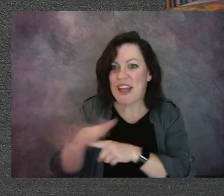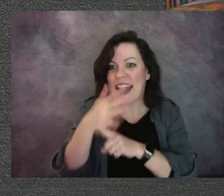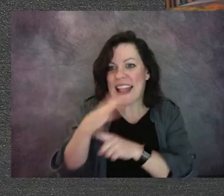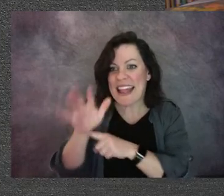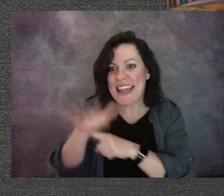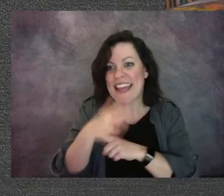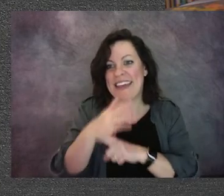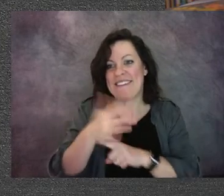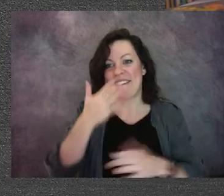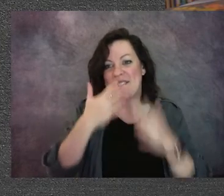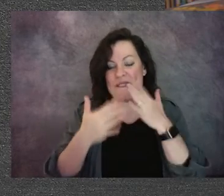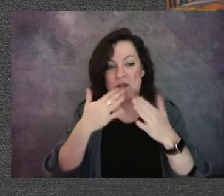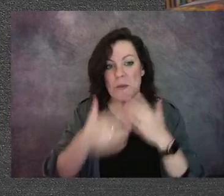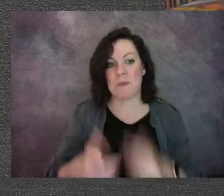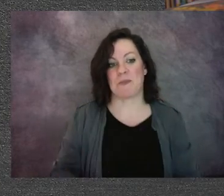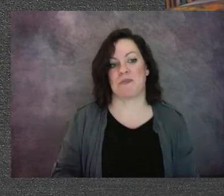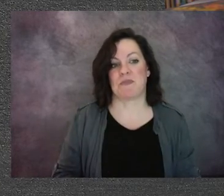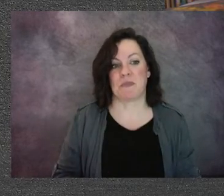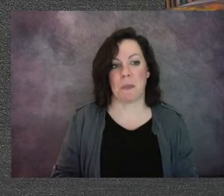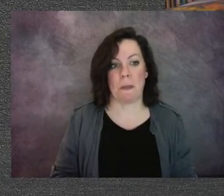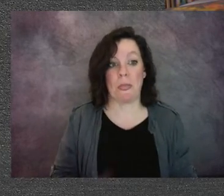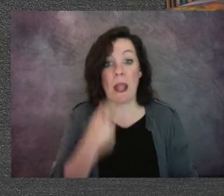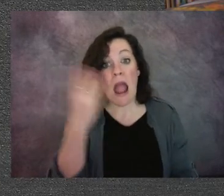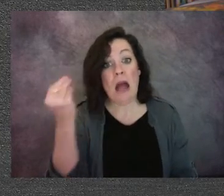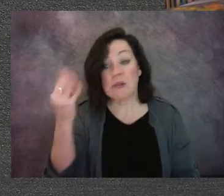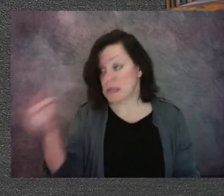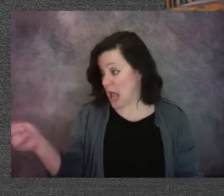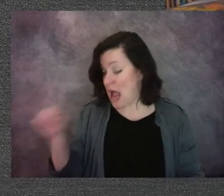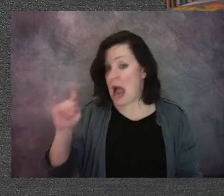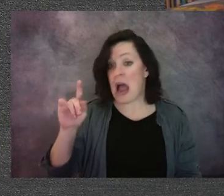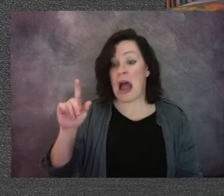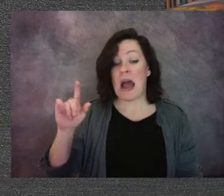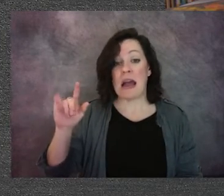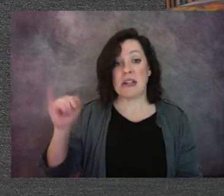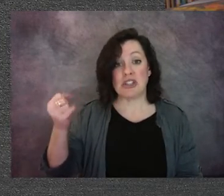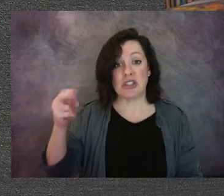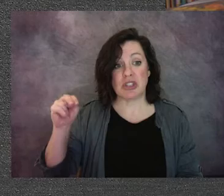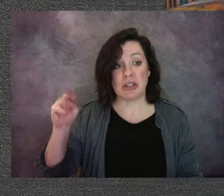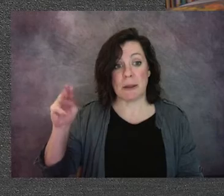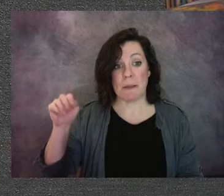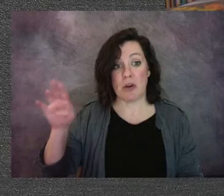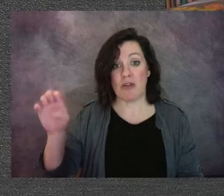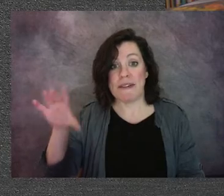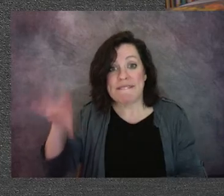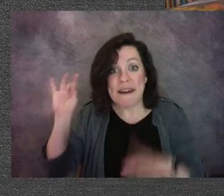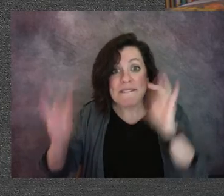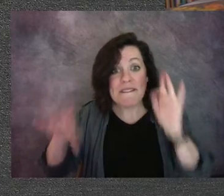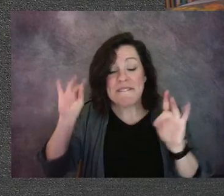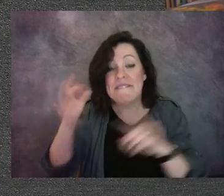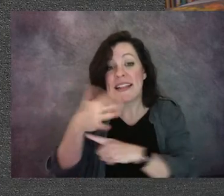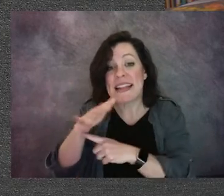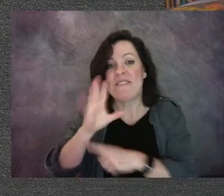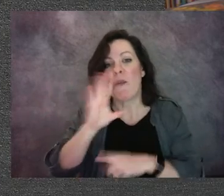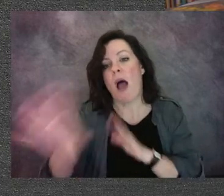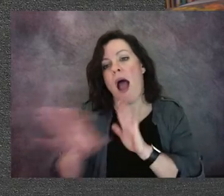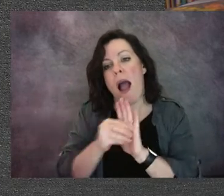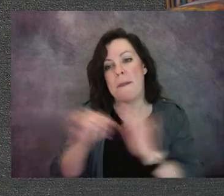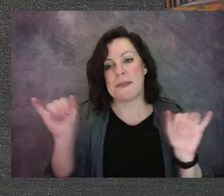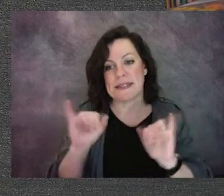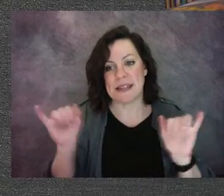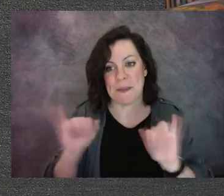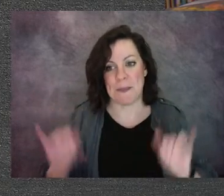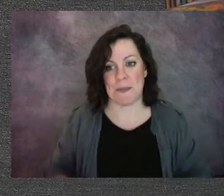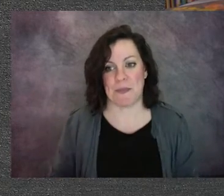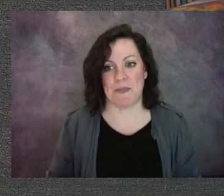of different colors, just like the ones Jean Marie found outside and brought in. Right? Yeah. Okay.